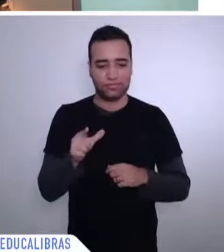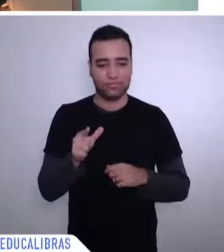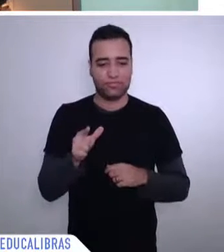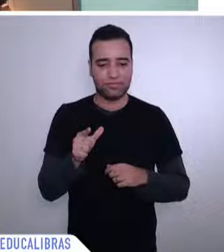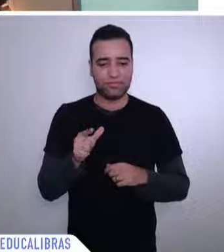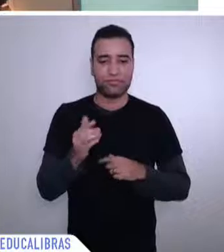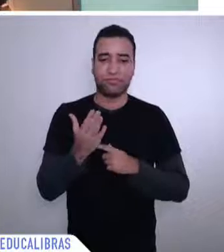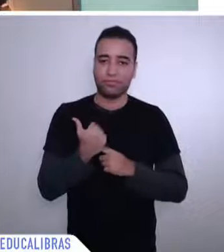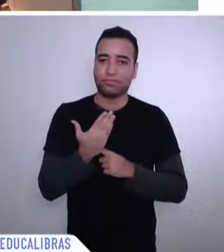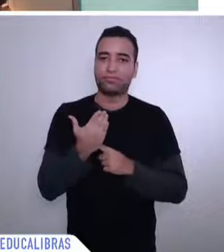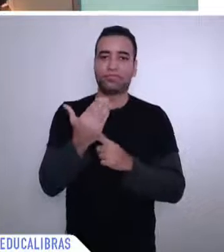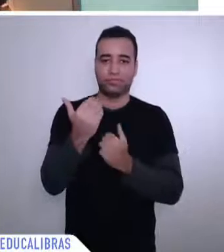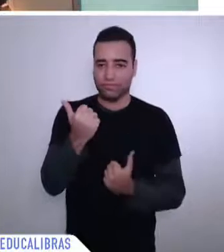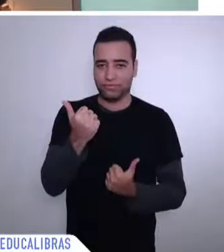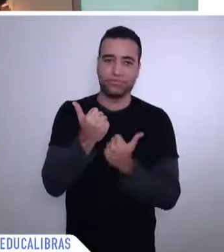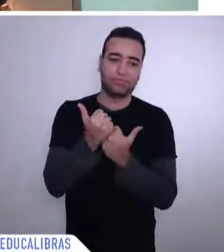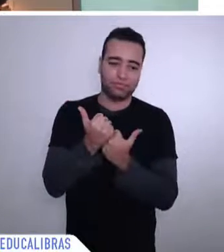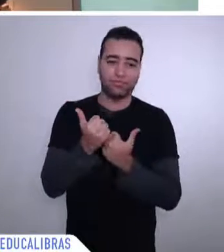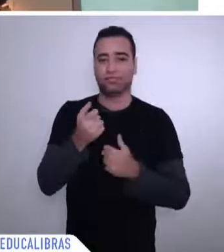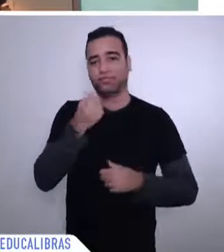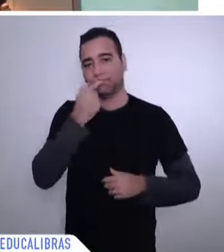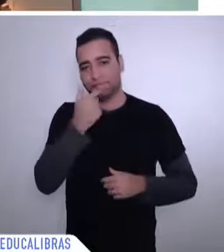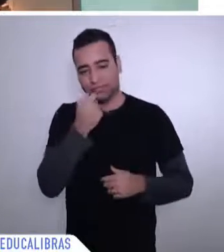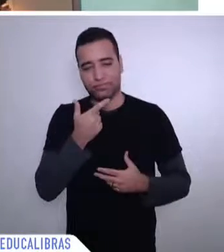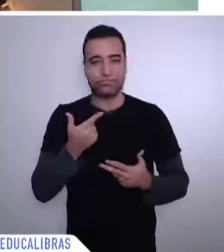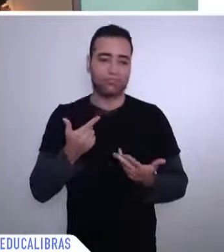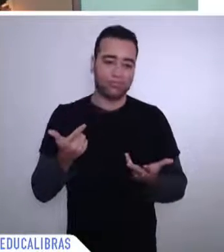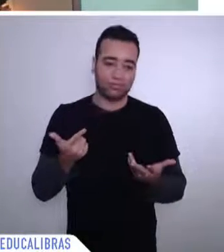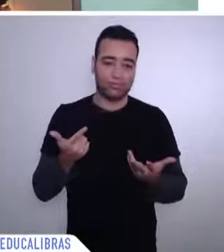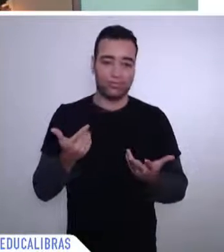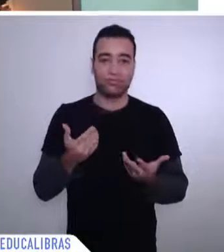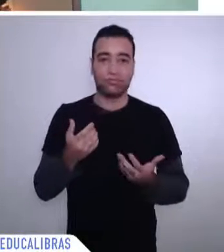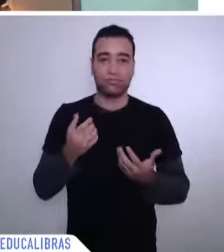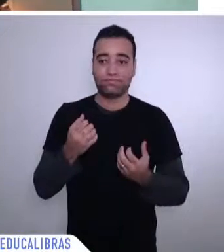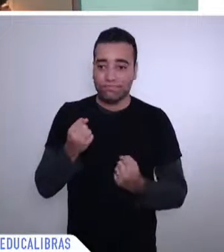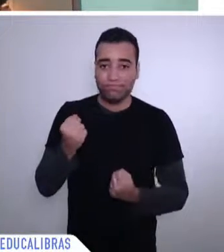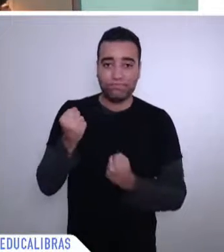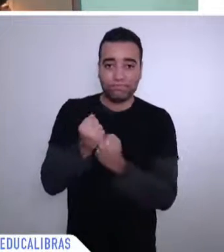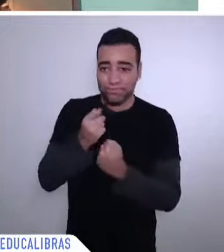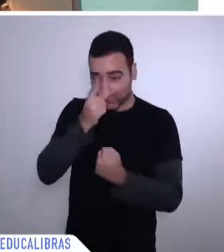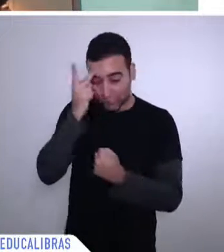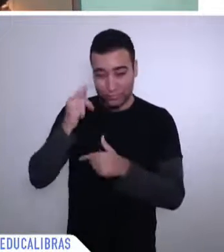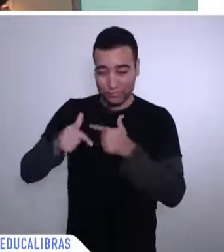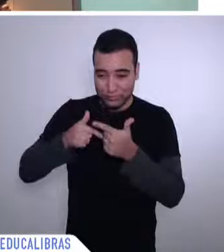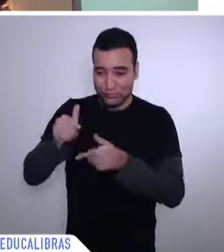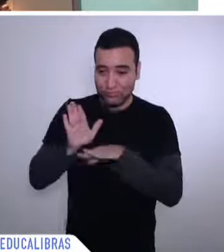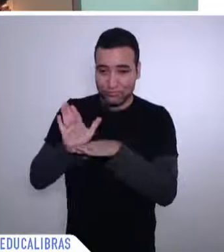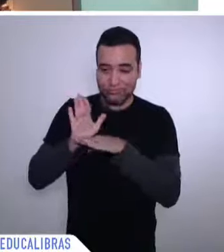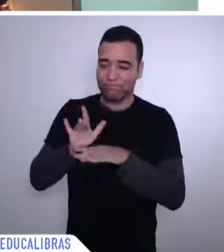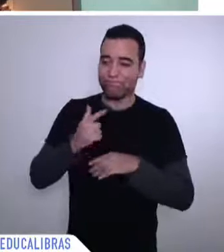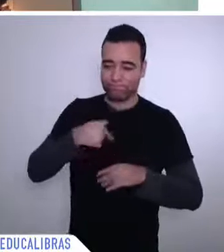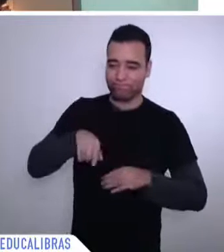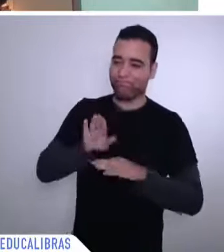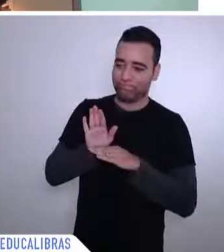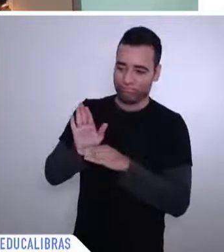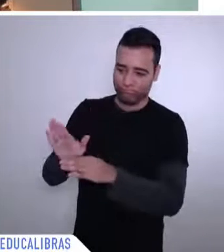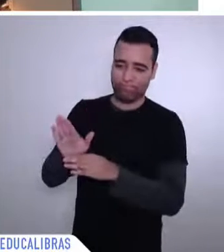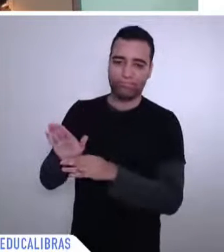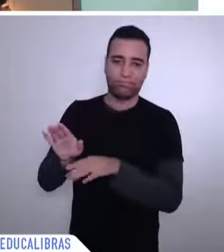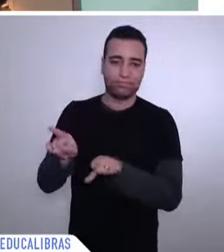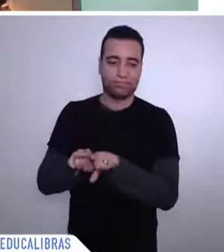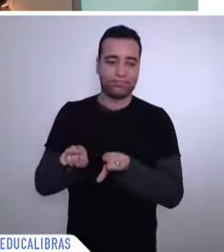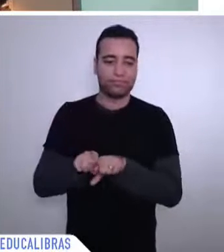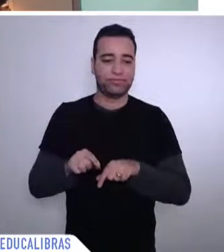allows hiring of caretakers, assistive technologies, medicines. This helps those who